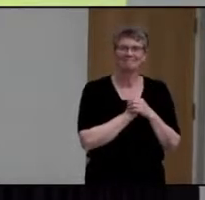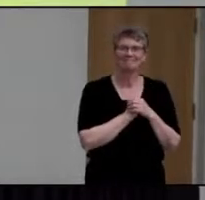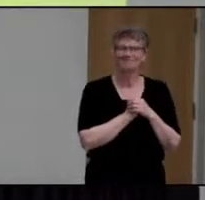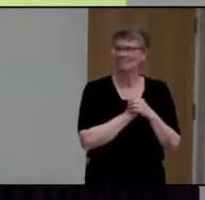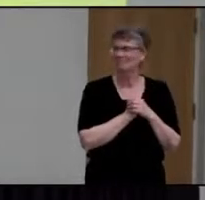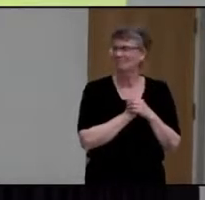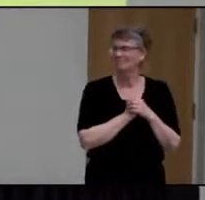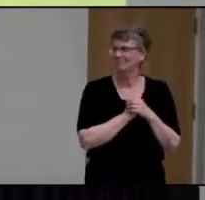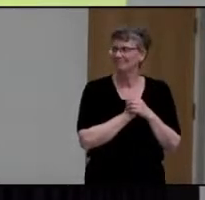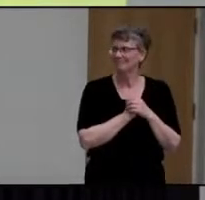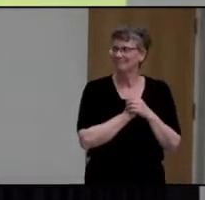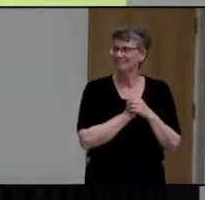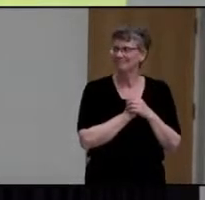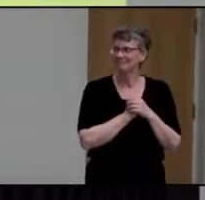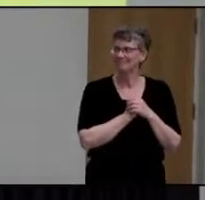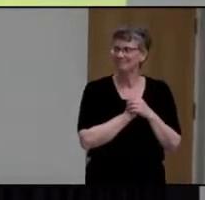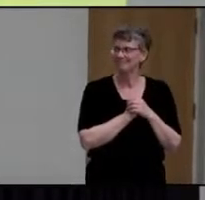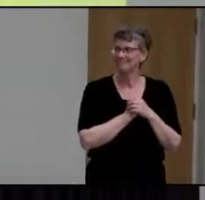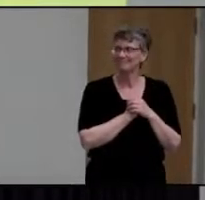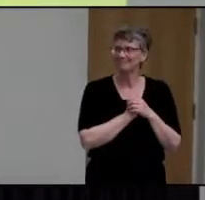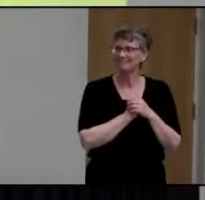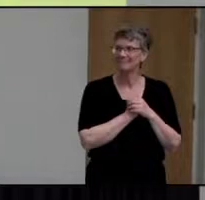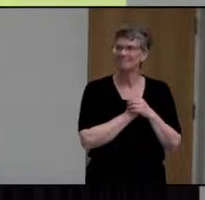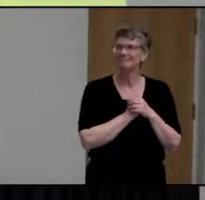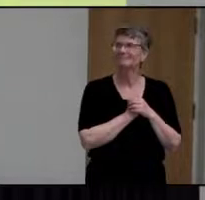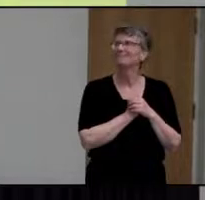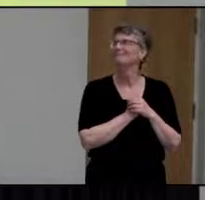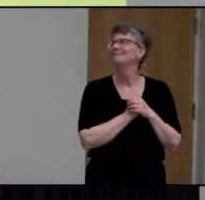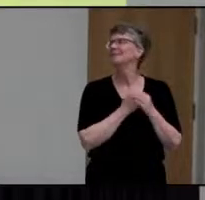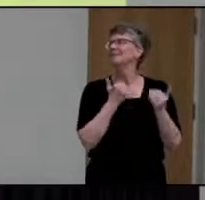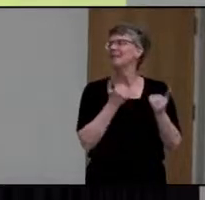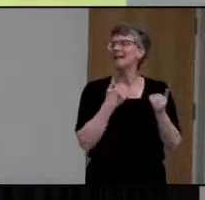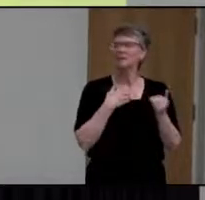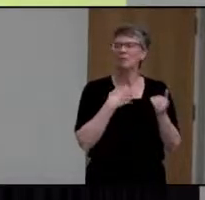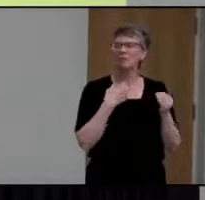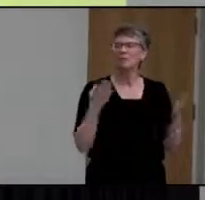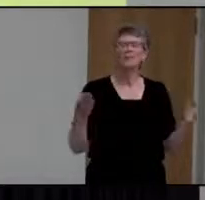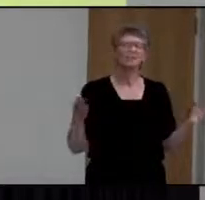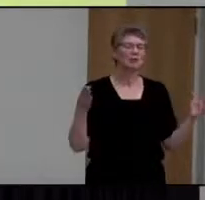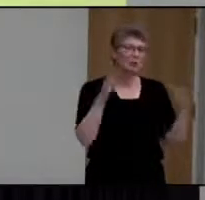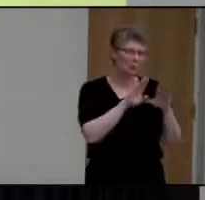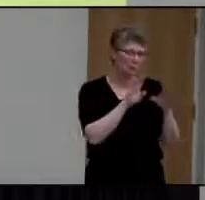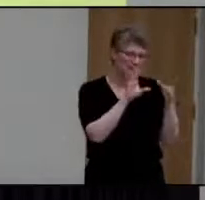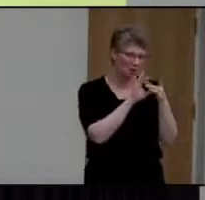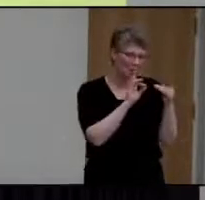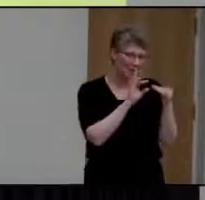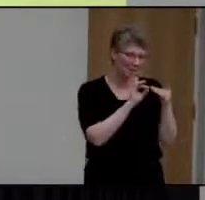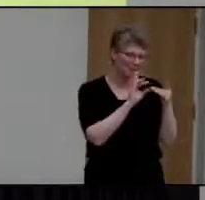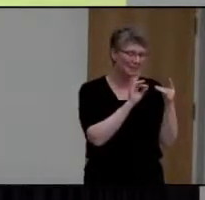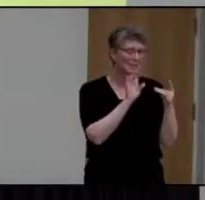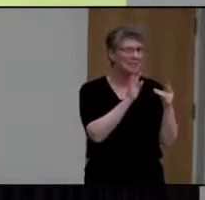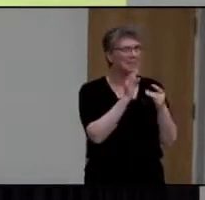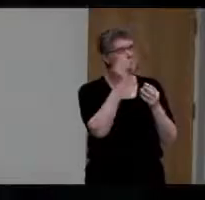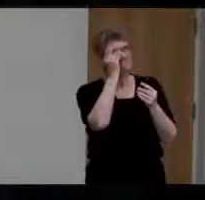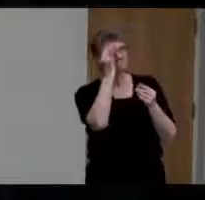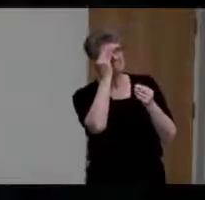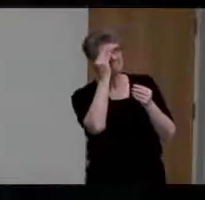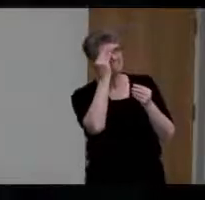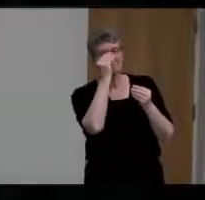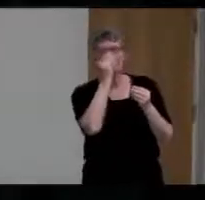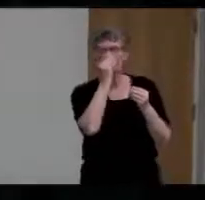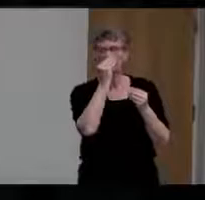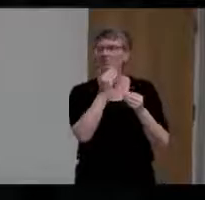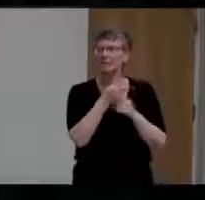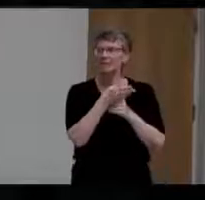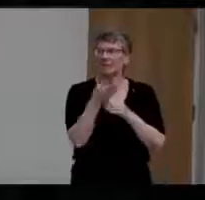Here to provide some closing remarks and perhaps some spontaneous reflection is the CEO of Amy, my pal Cam